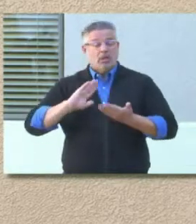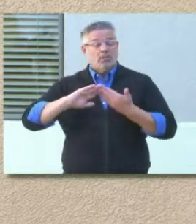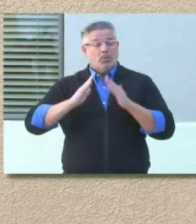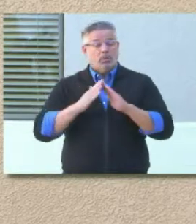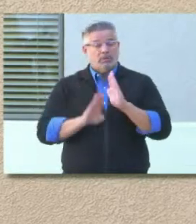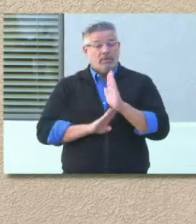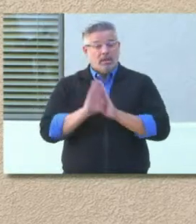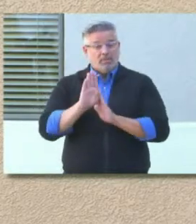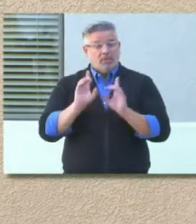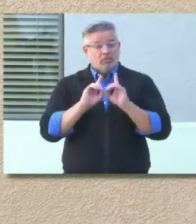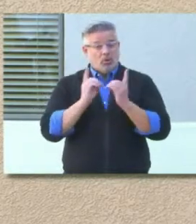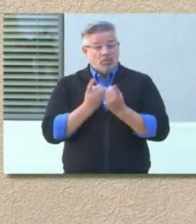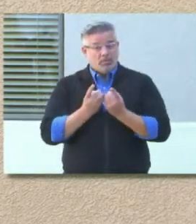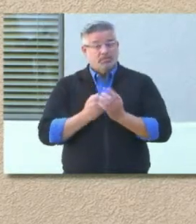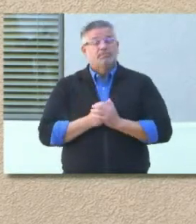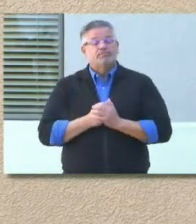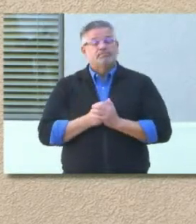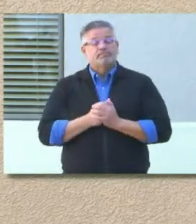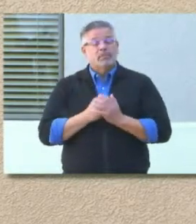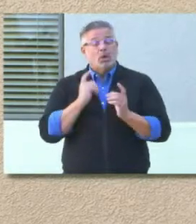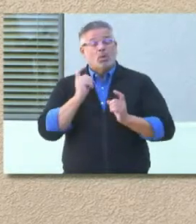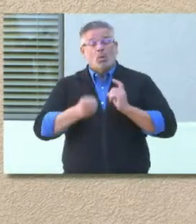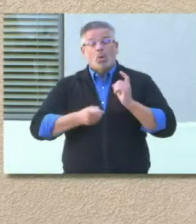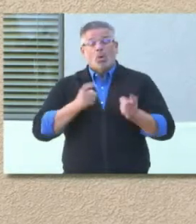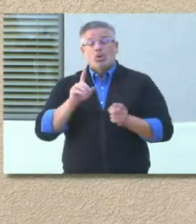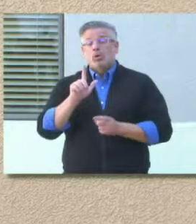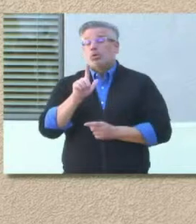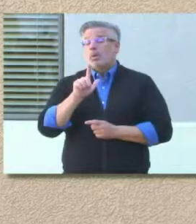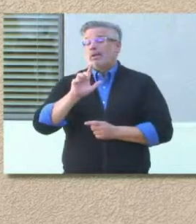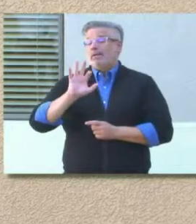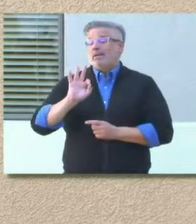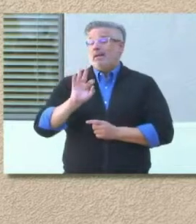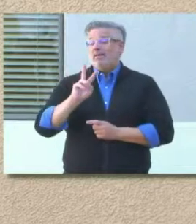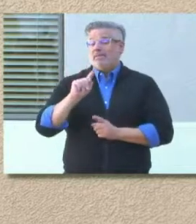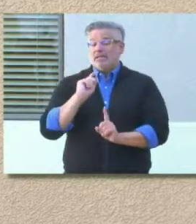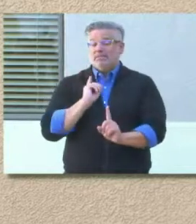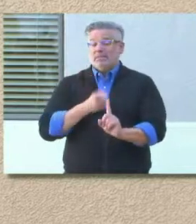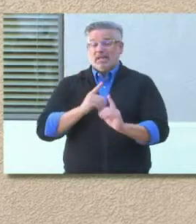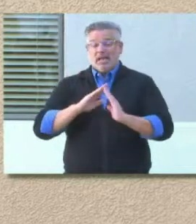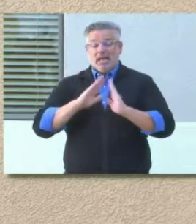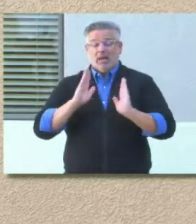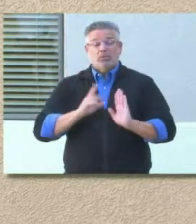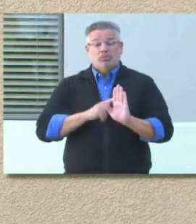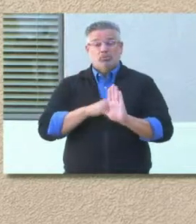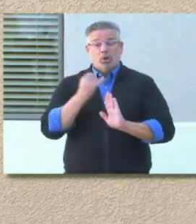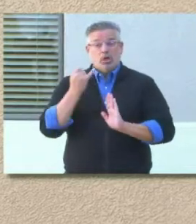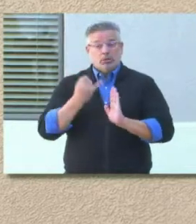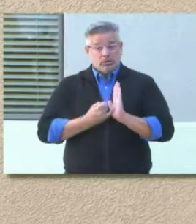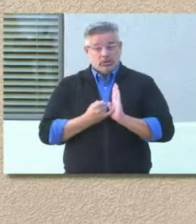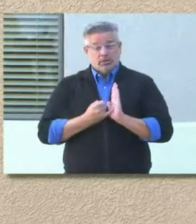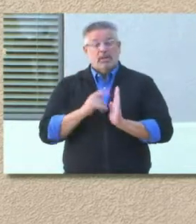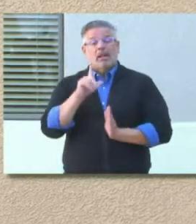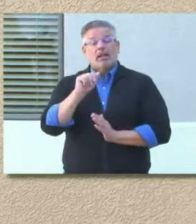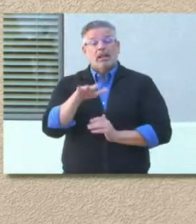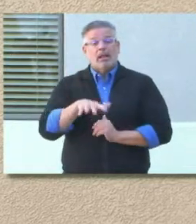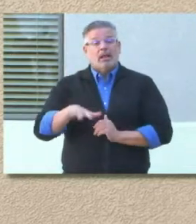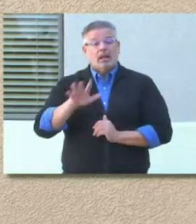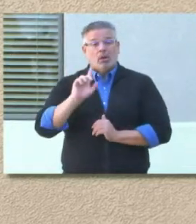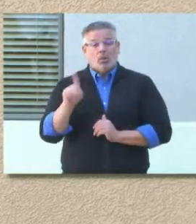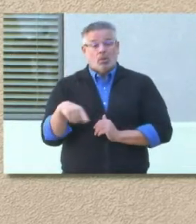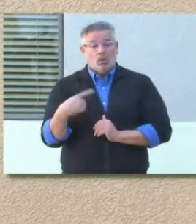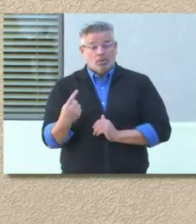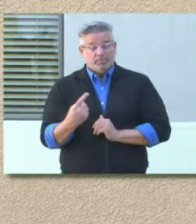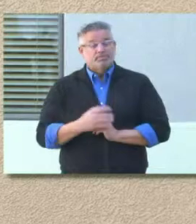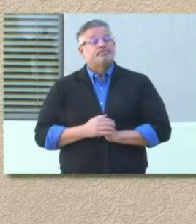Community Development Department, has awarded 29 veteran-specific housing projects in the LA area